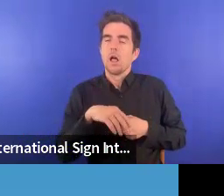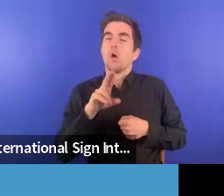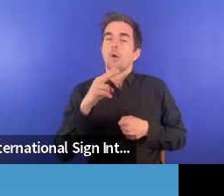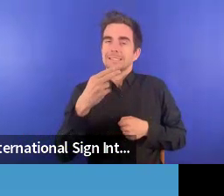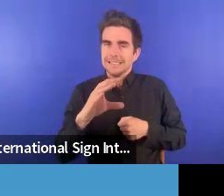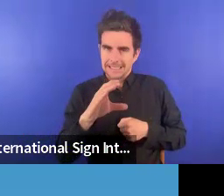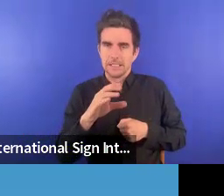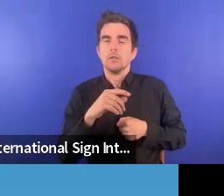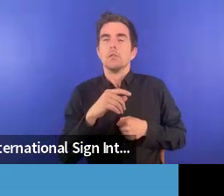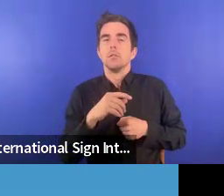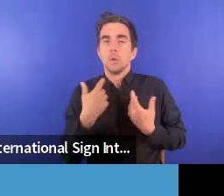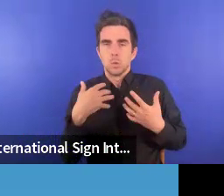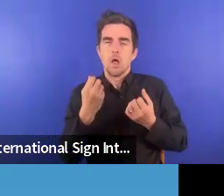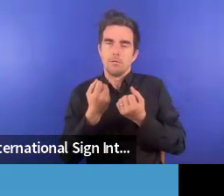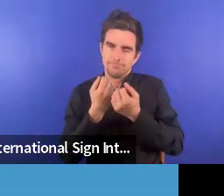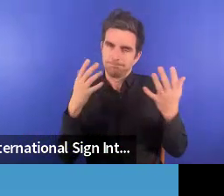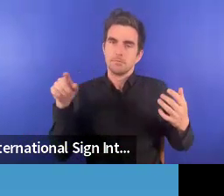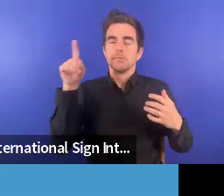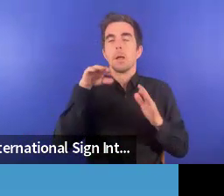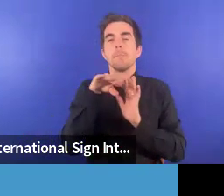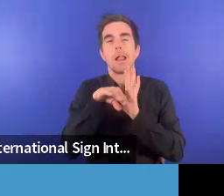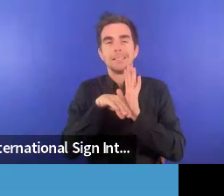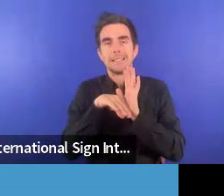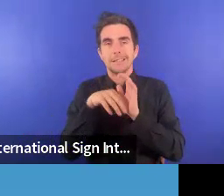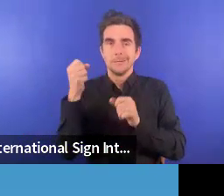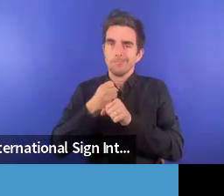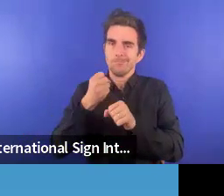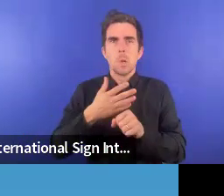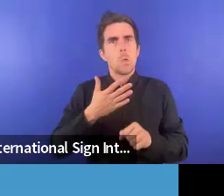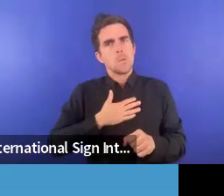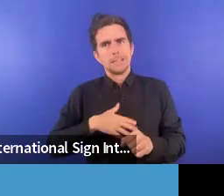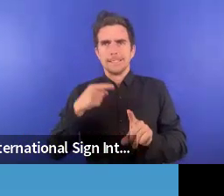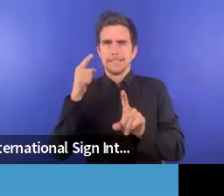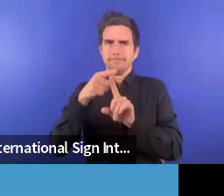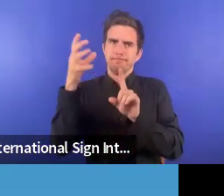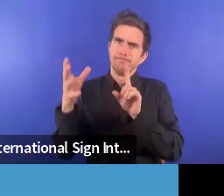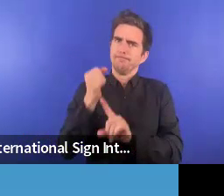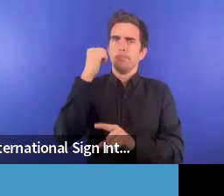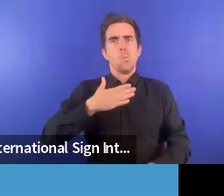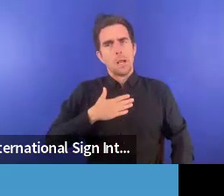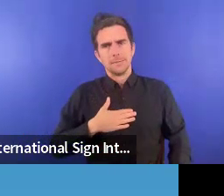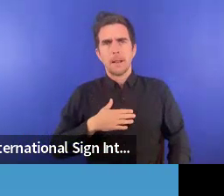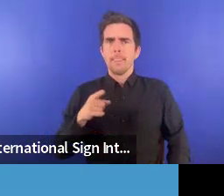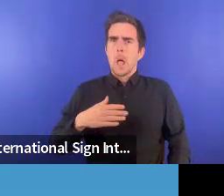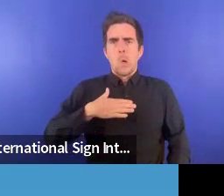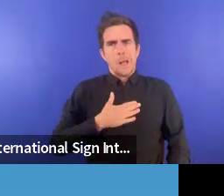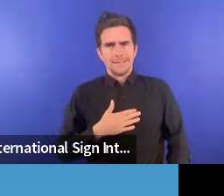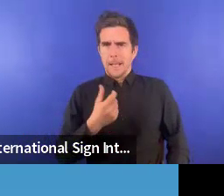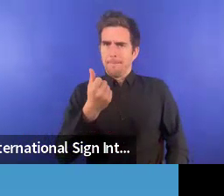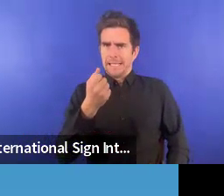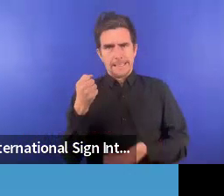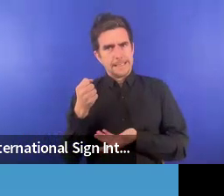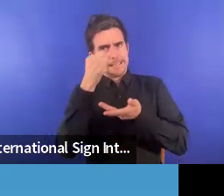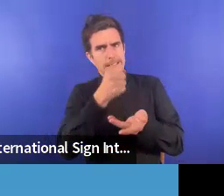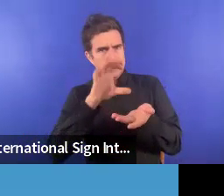how their investments can really make a difference. So when you're asking for a specific call or